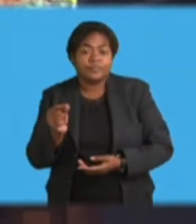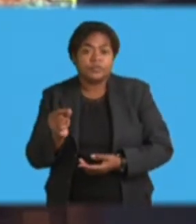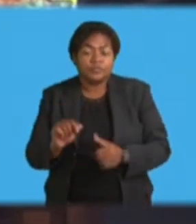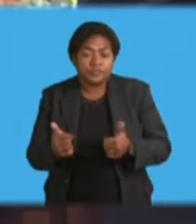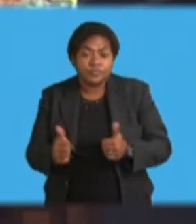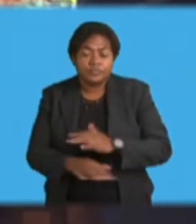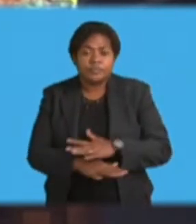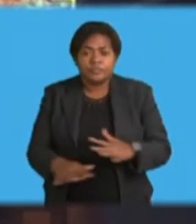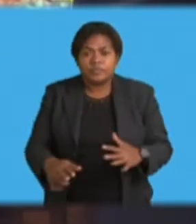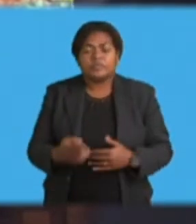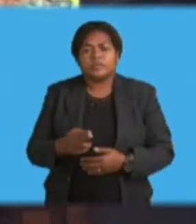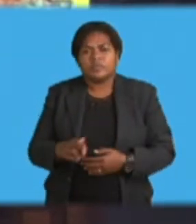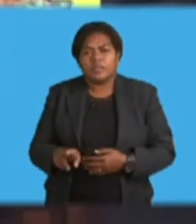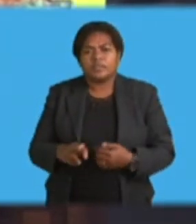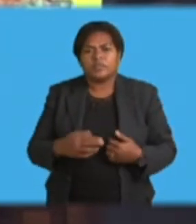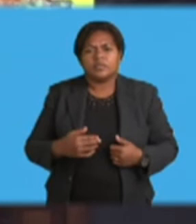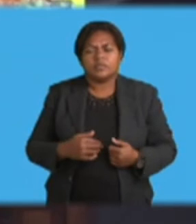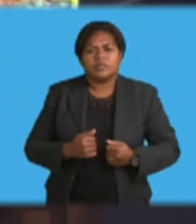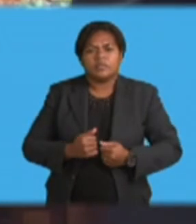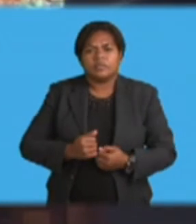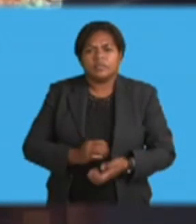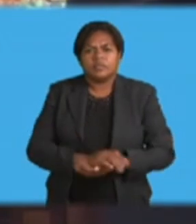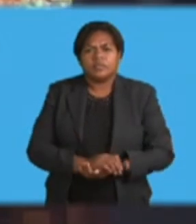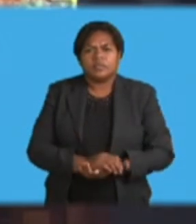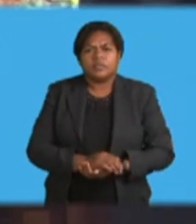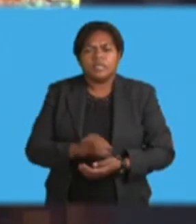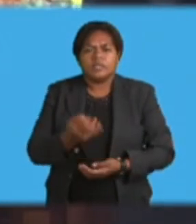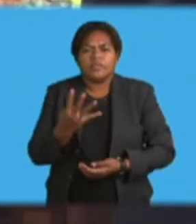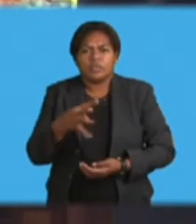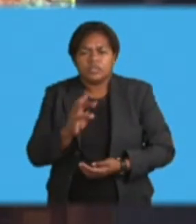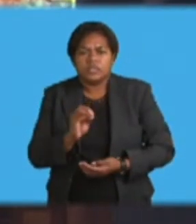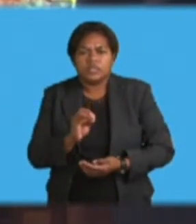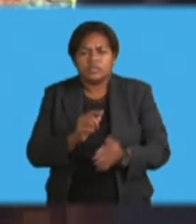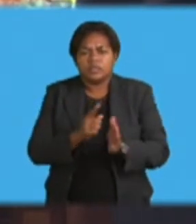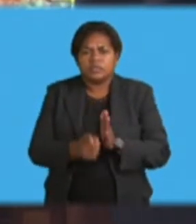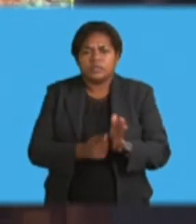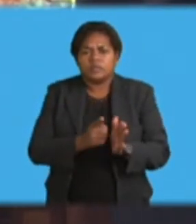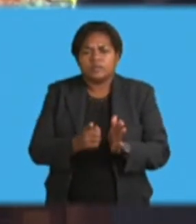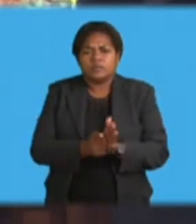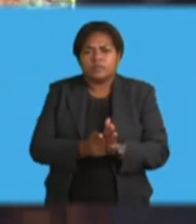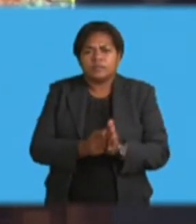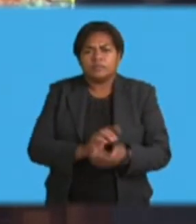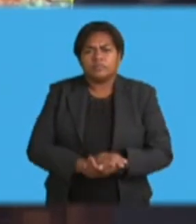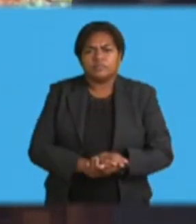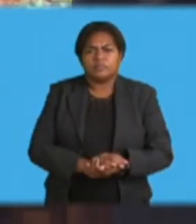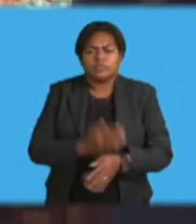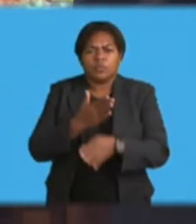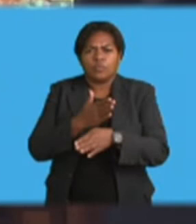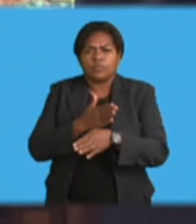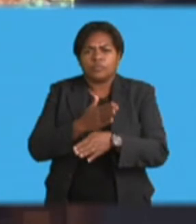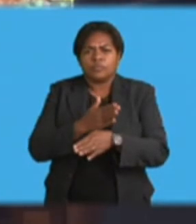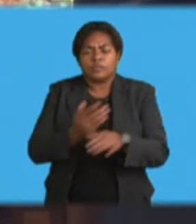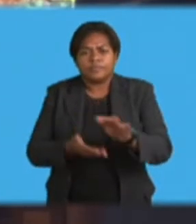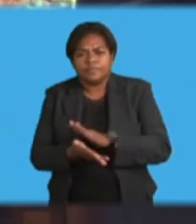repairing the dredger in 2 weeks' time. It's a 40-year-old dredger, Mr. Speaker. And similarly, the Nusuri River dredger as well is under repair